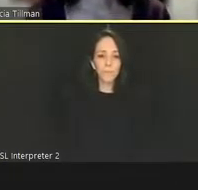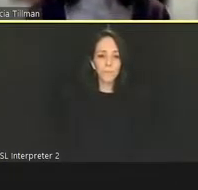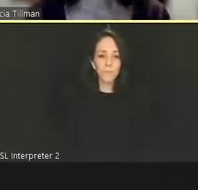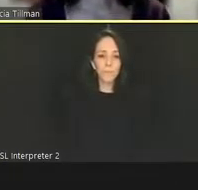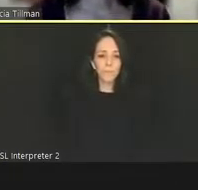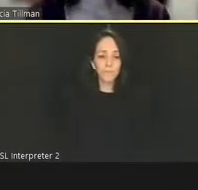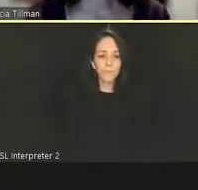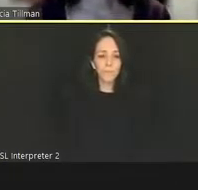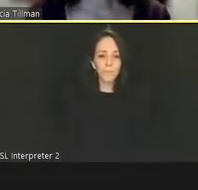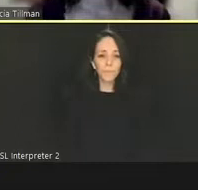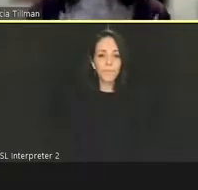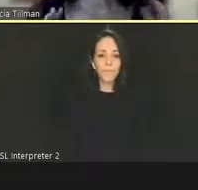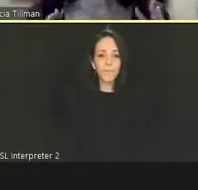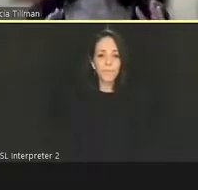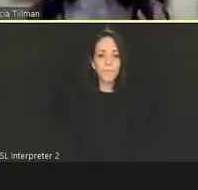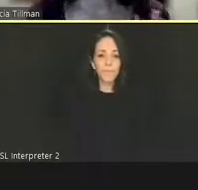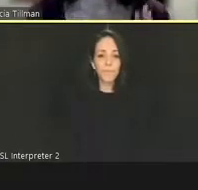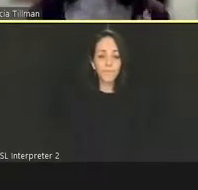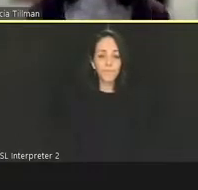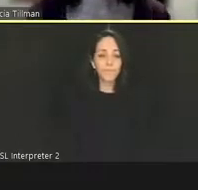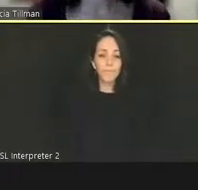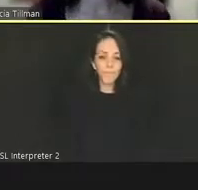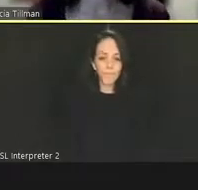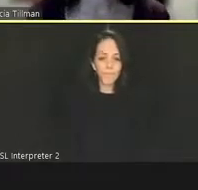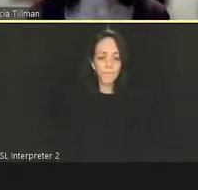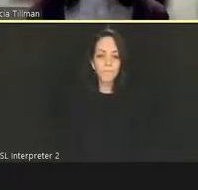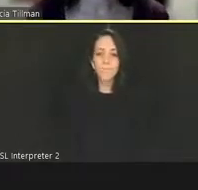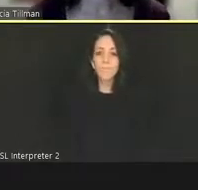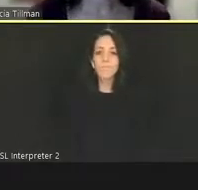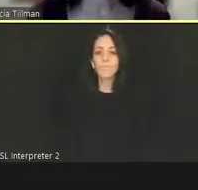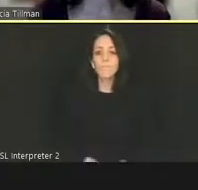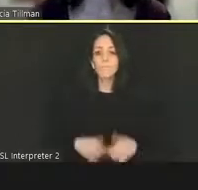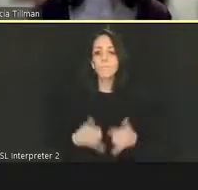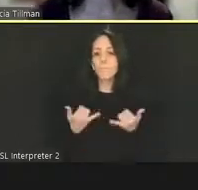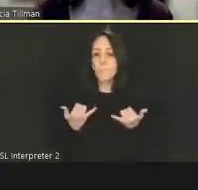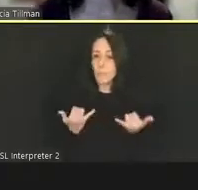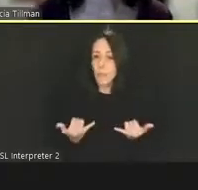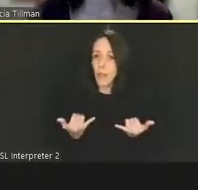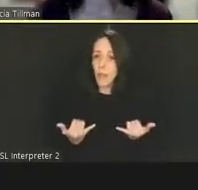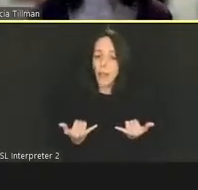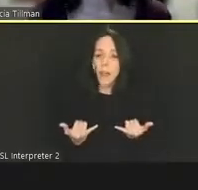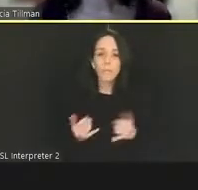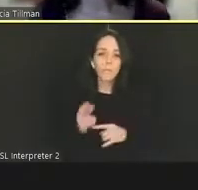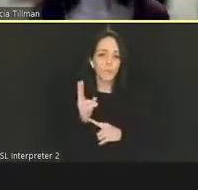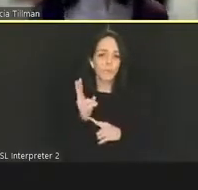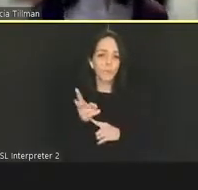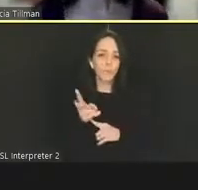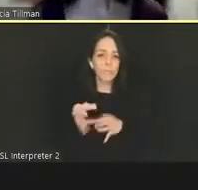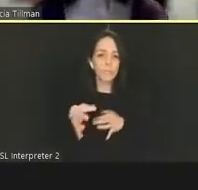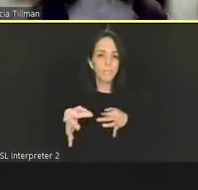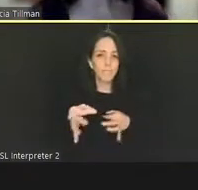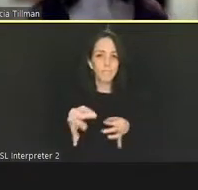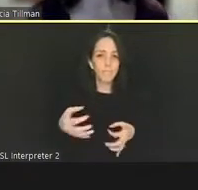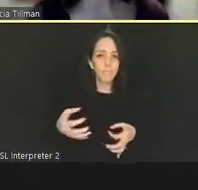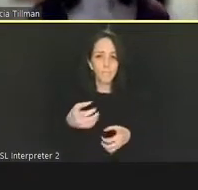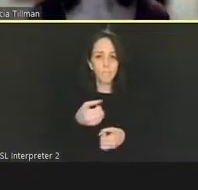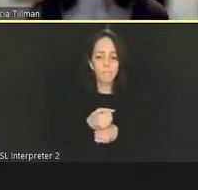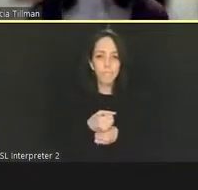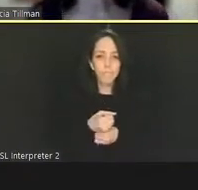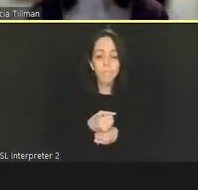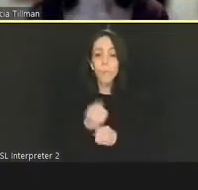So I just want to take 2 minutes to talk about why we focus on equity before